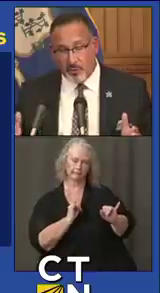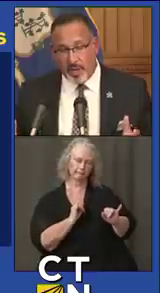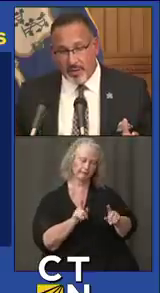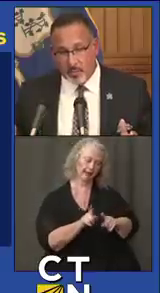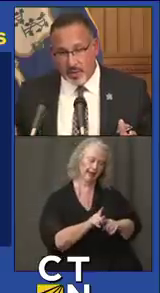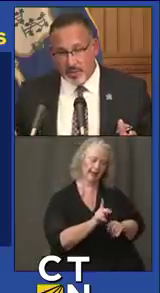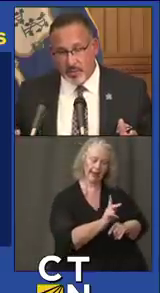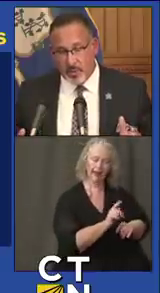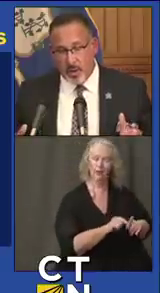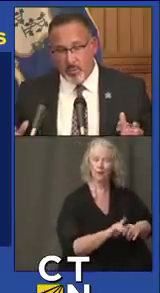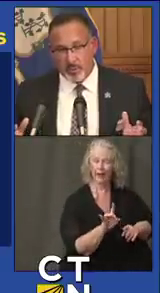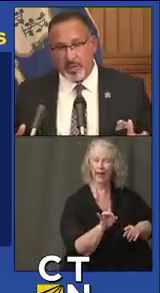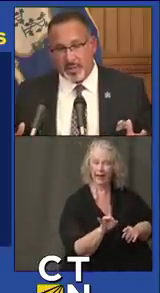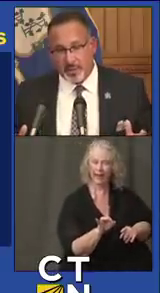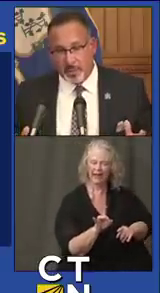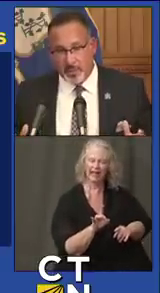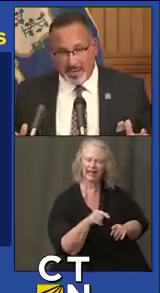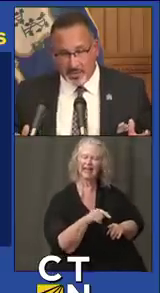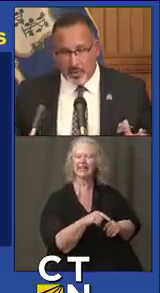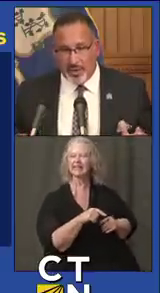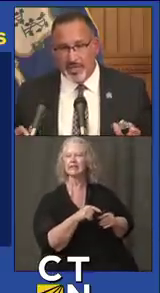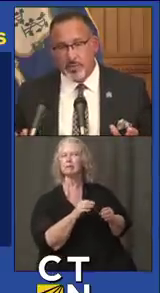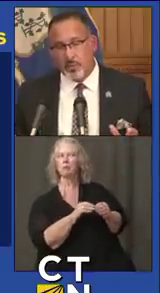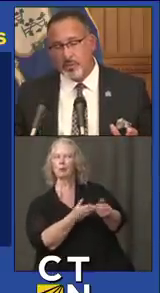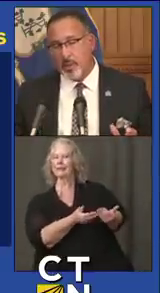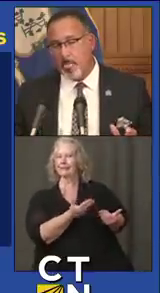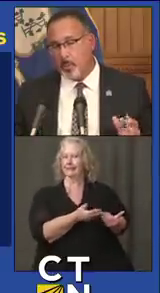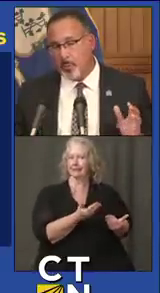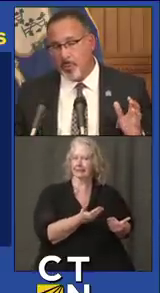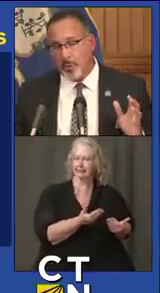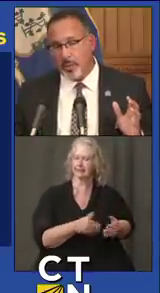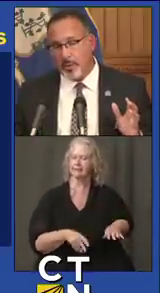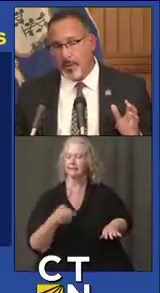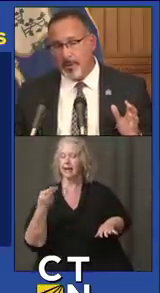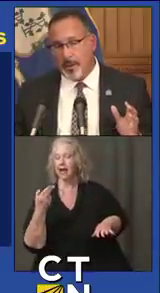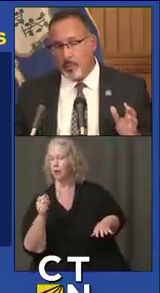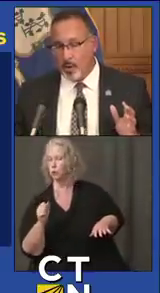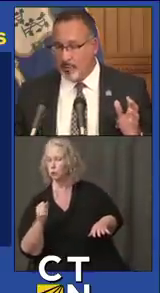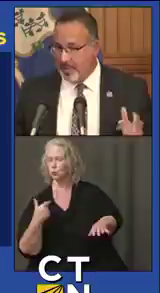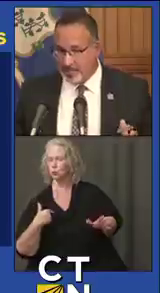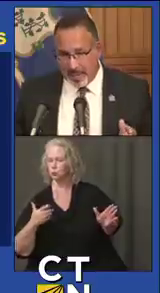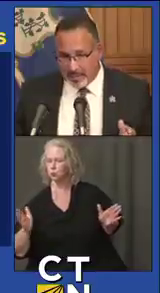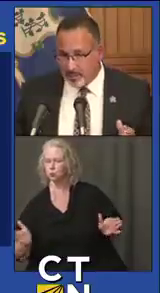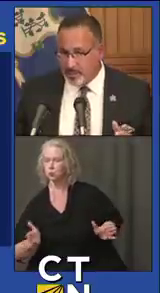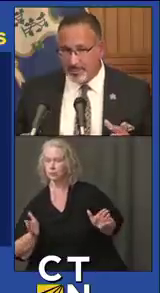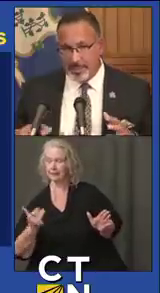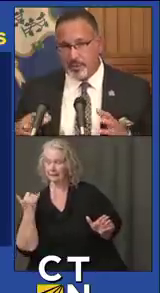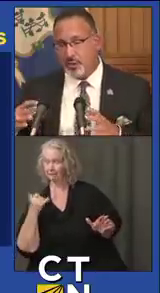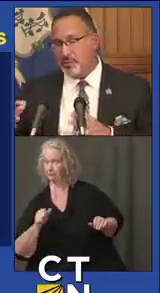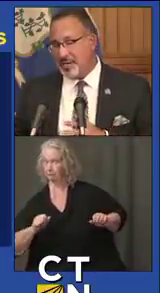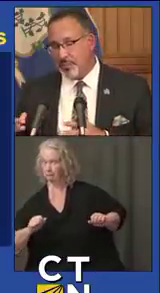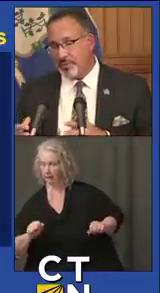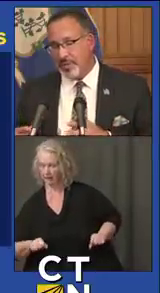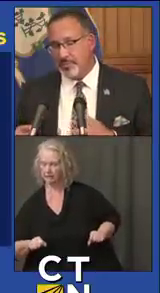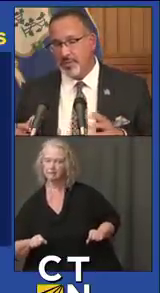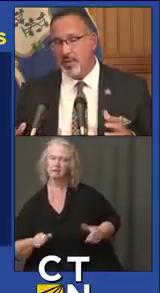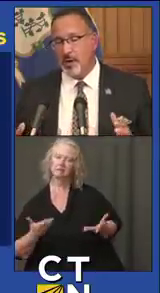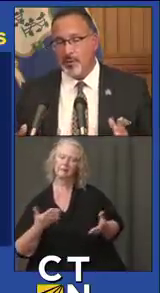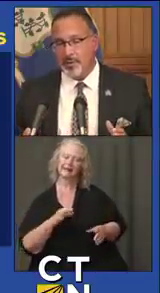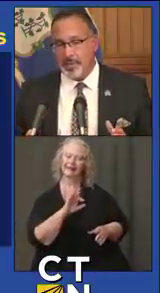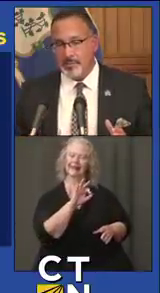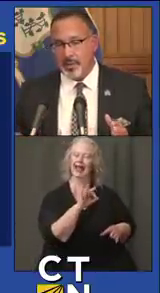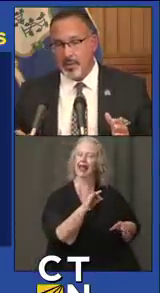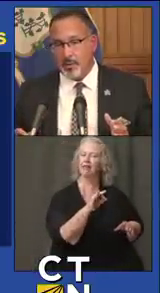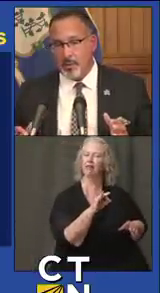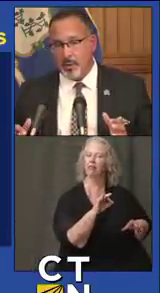K through 8 is when it's most likely to be possible. In high schools, we're promoting wherever that's possible. Sometimes you can do 9th grade teams.